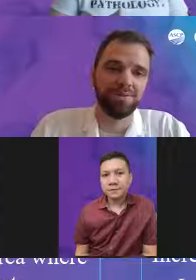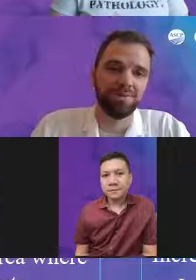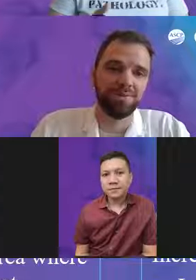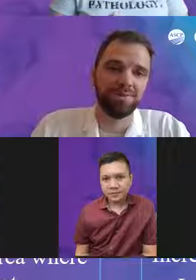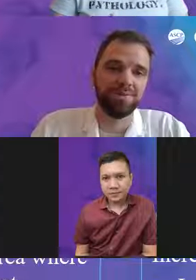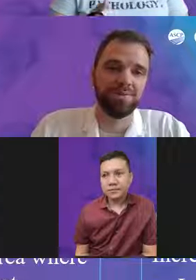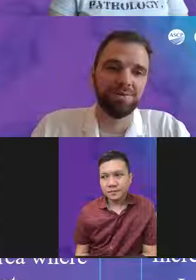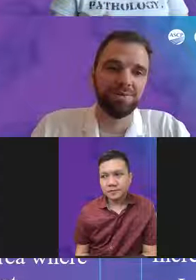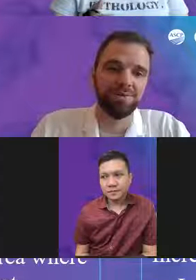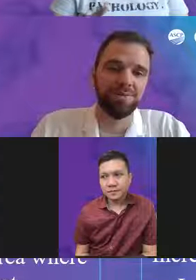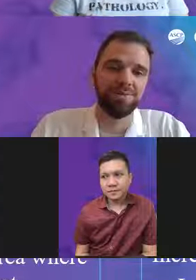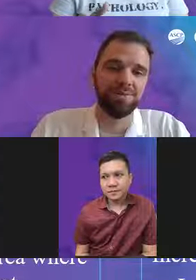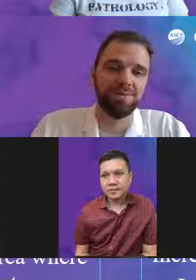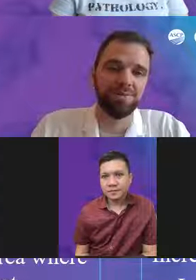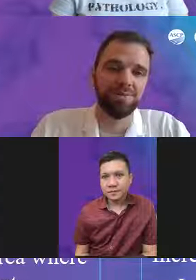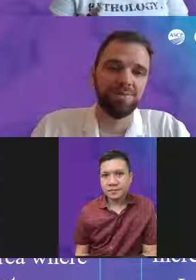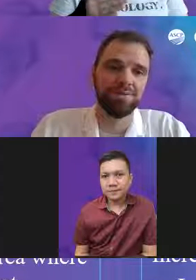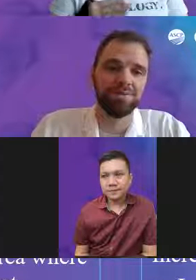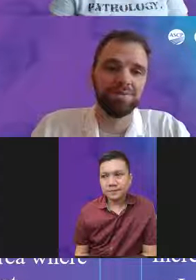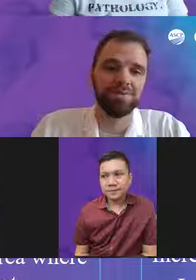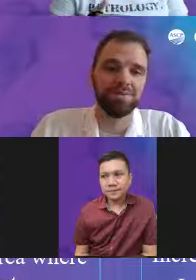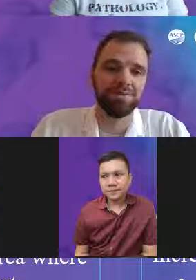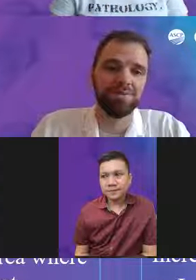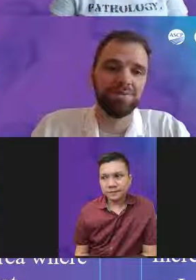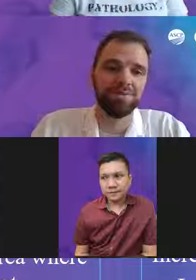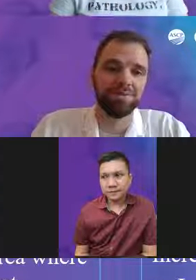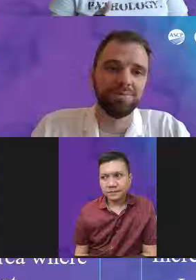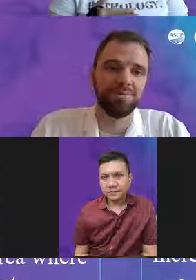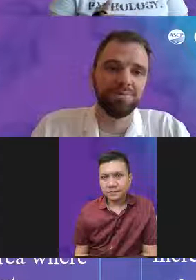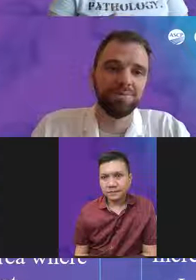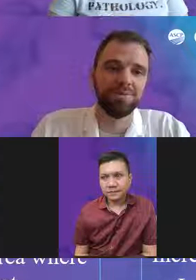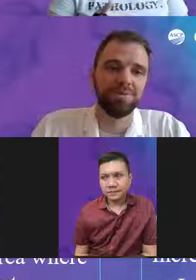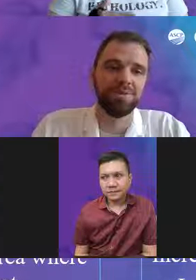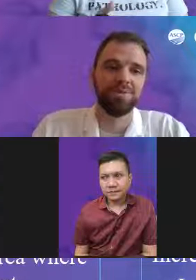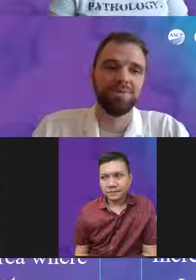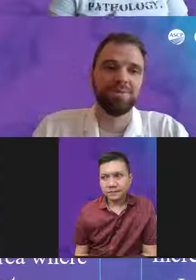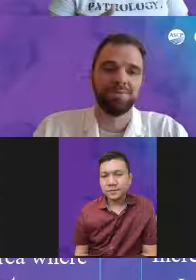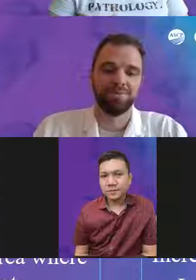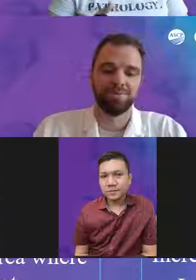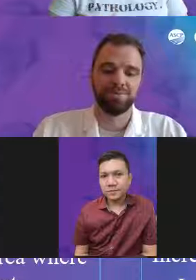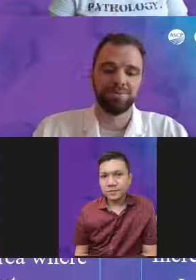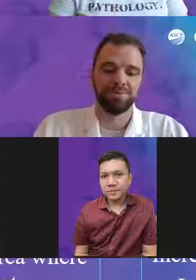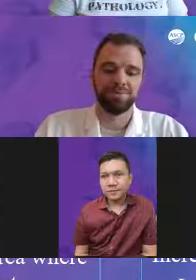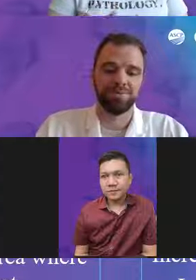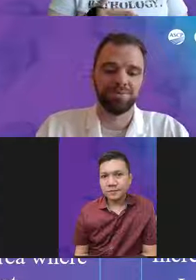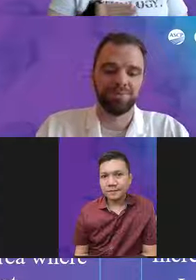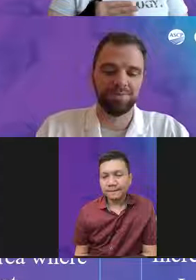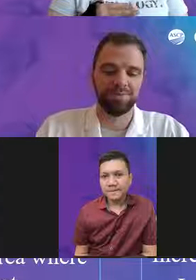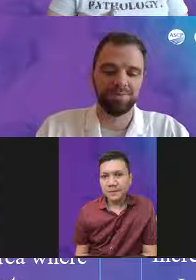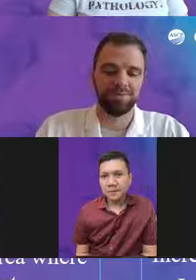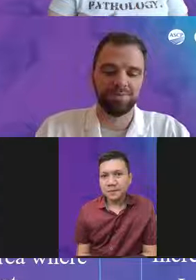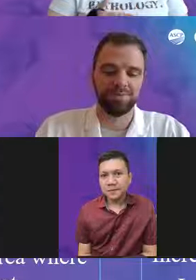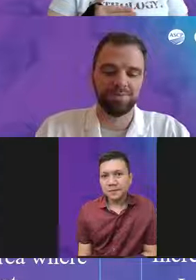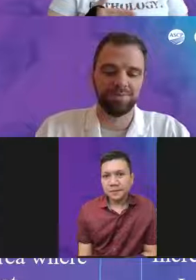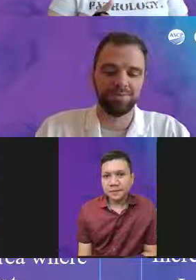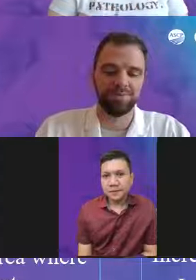focus. Everybody relies on one another. What bothers me is when we are in education and